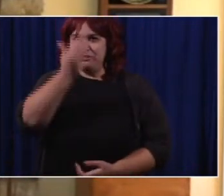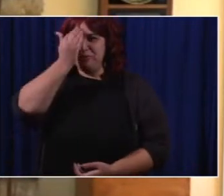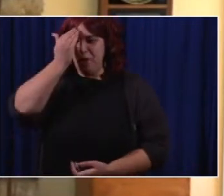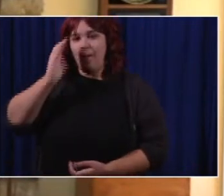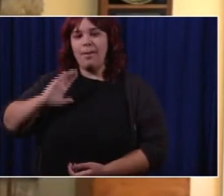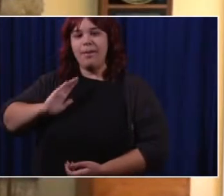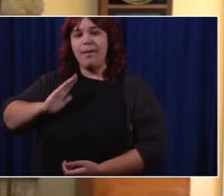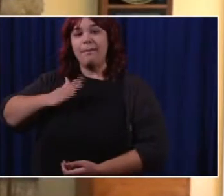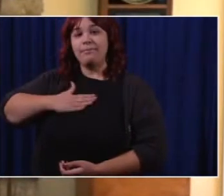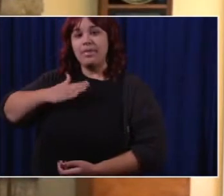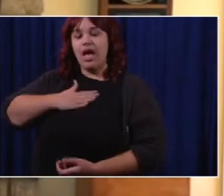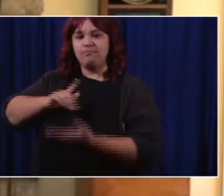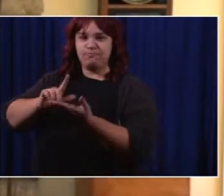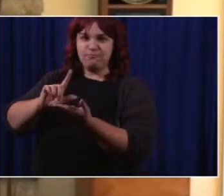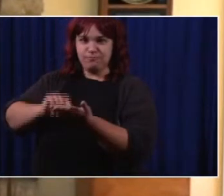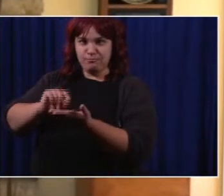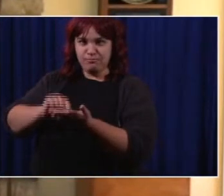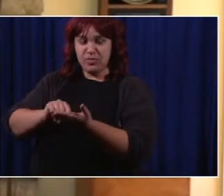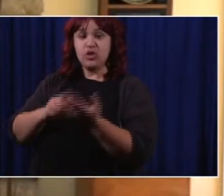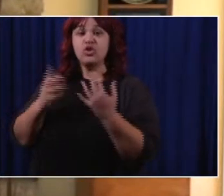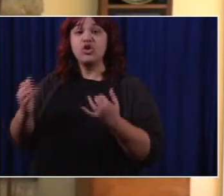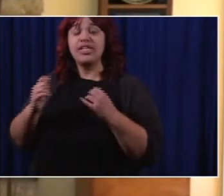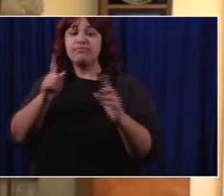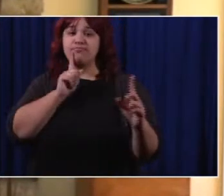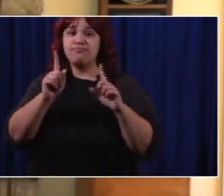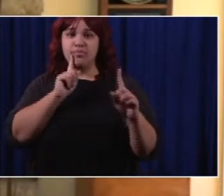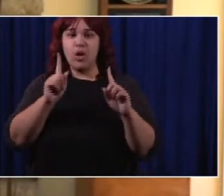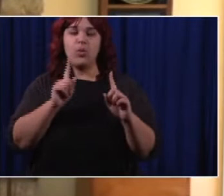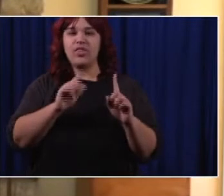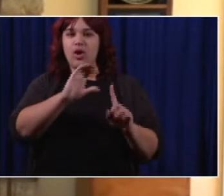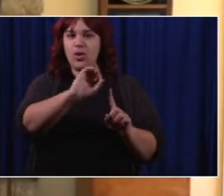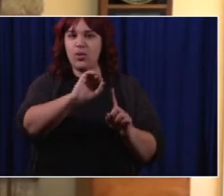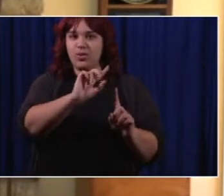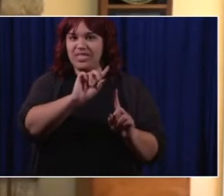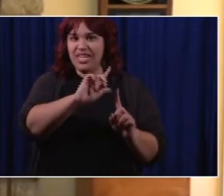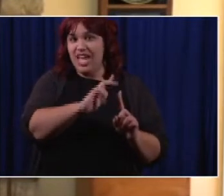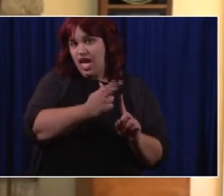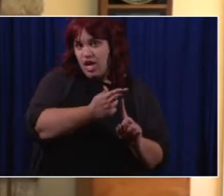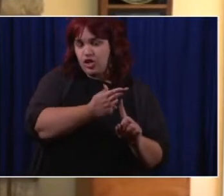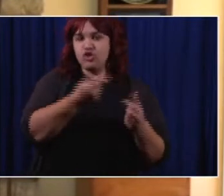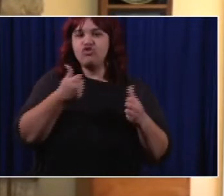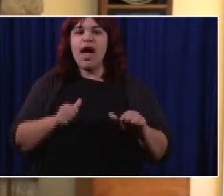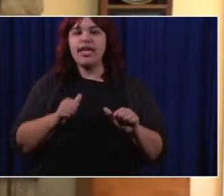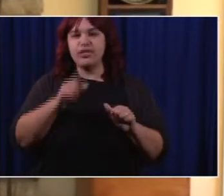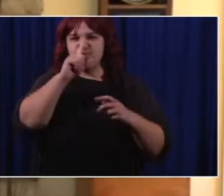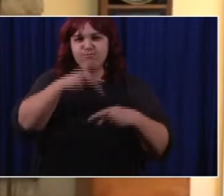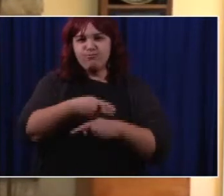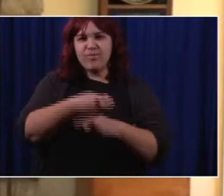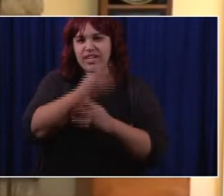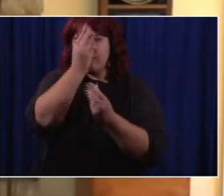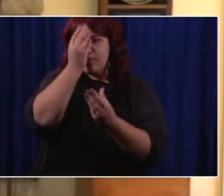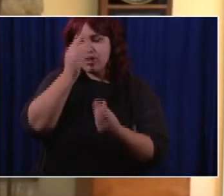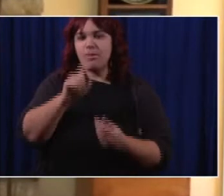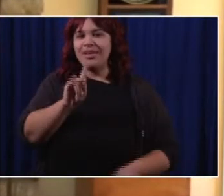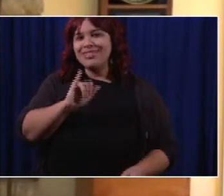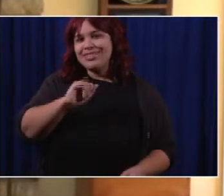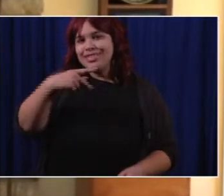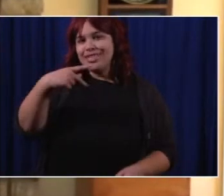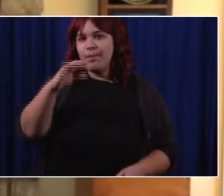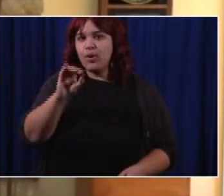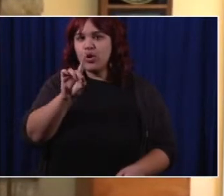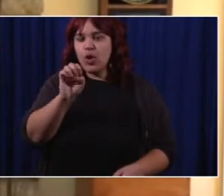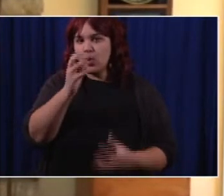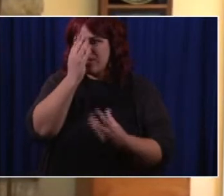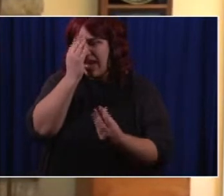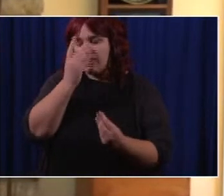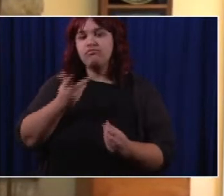currently in mediation with ODH over zip code data for the Mahoning Valley our public record requests first filed